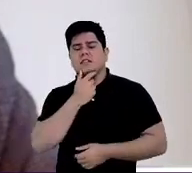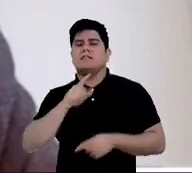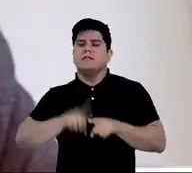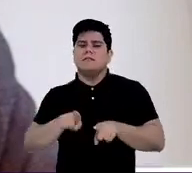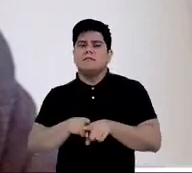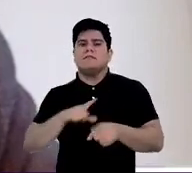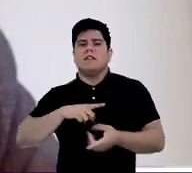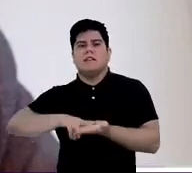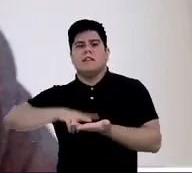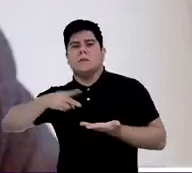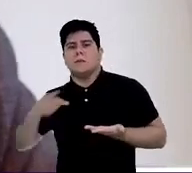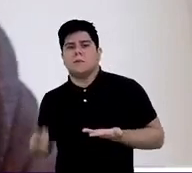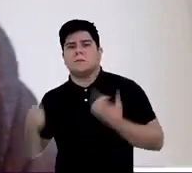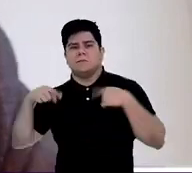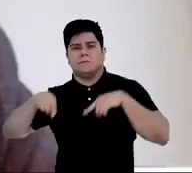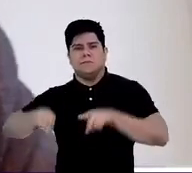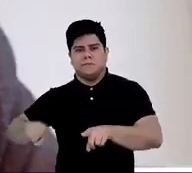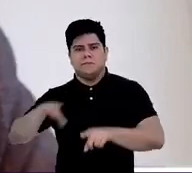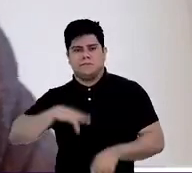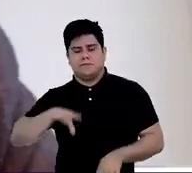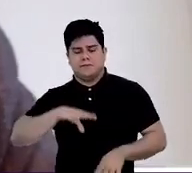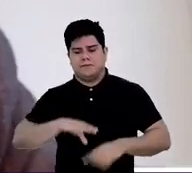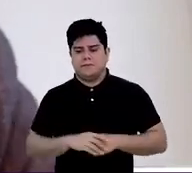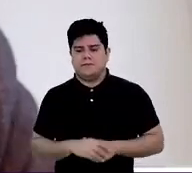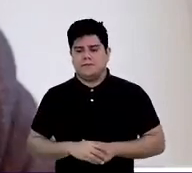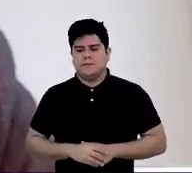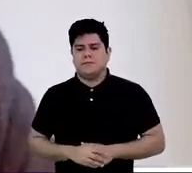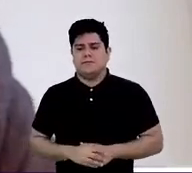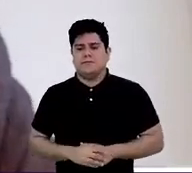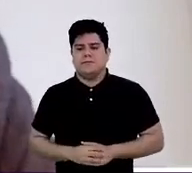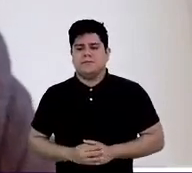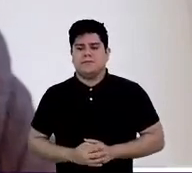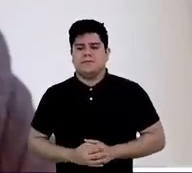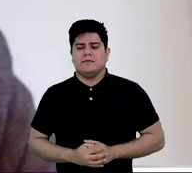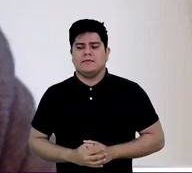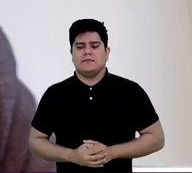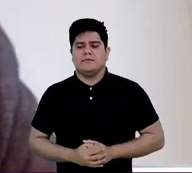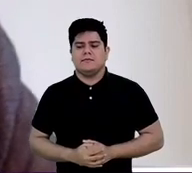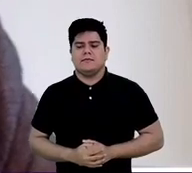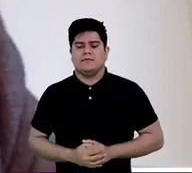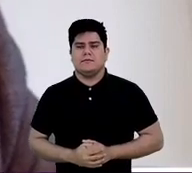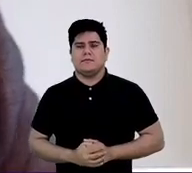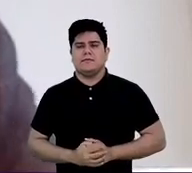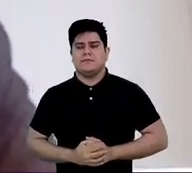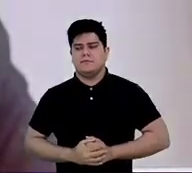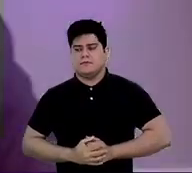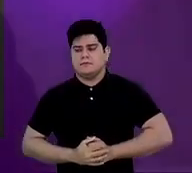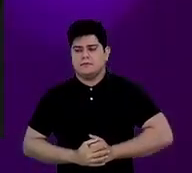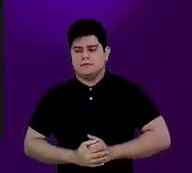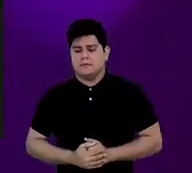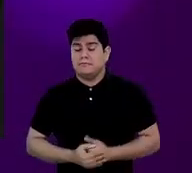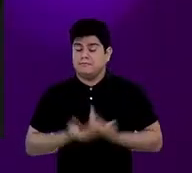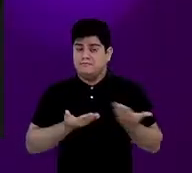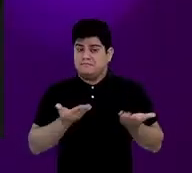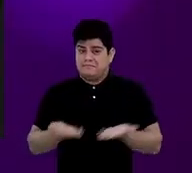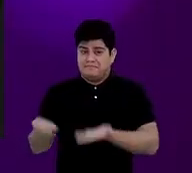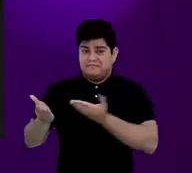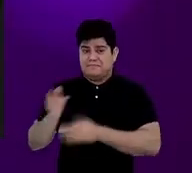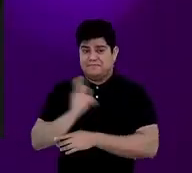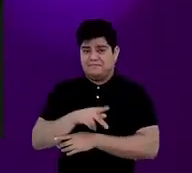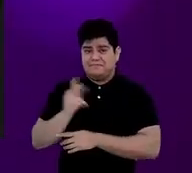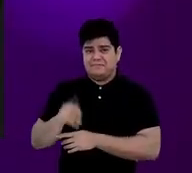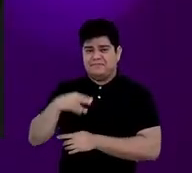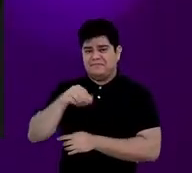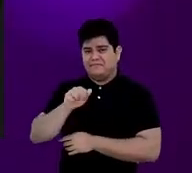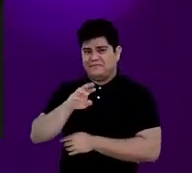teremos tradução simultânea. Hi, I would like to introduce Professor Marcelo Sousa. He is the